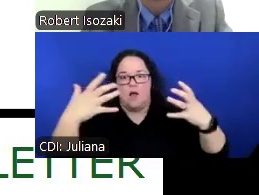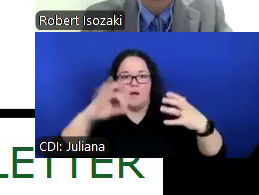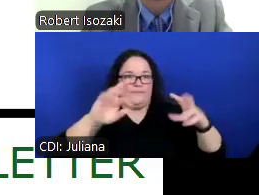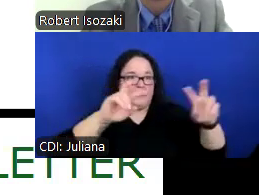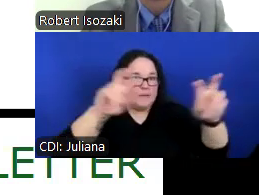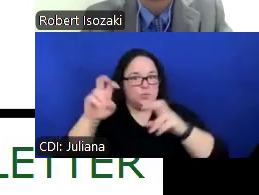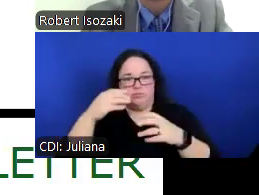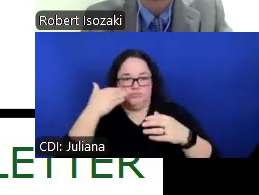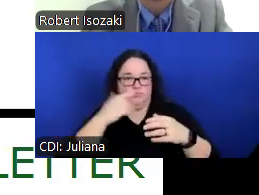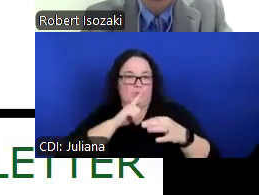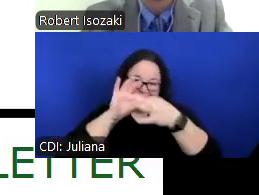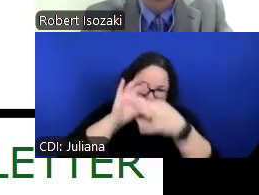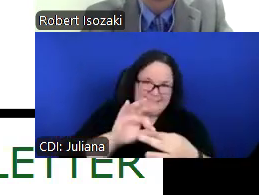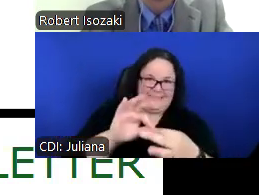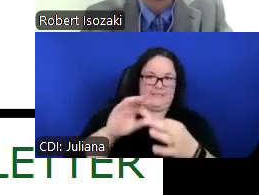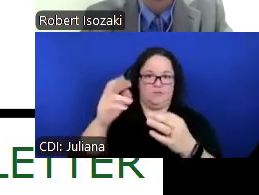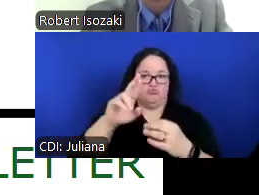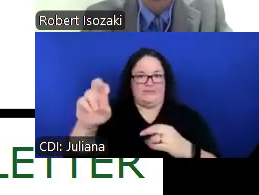chance for any questions.